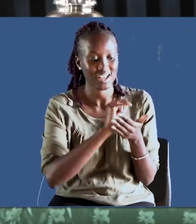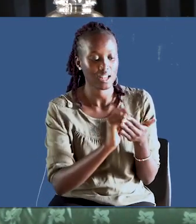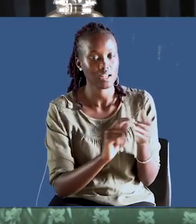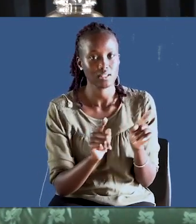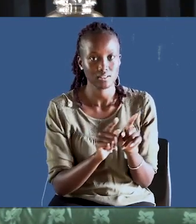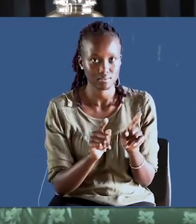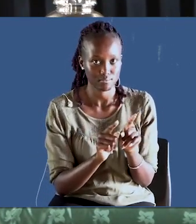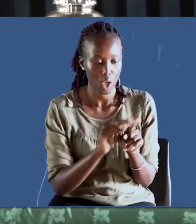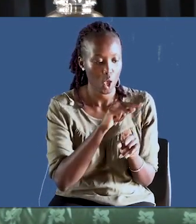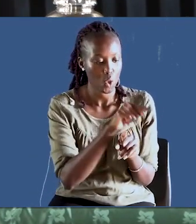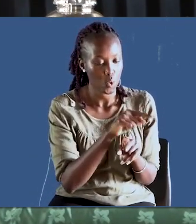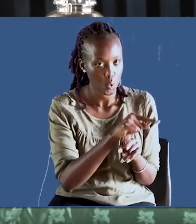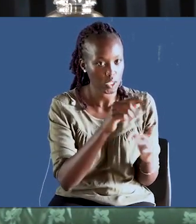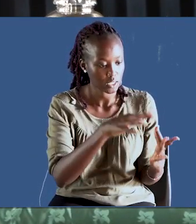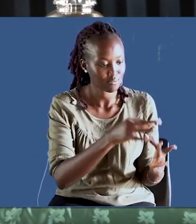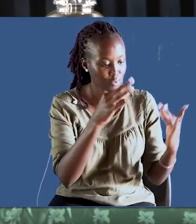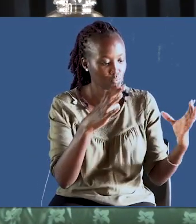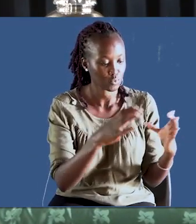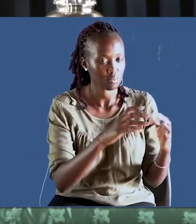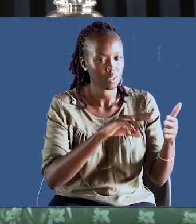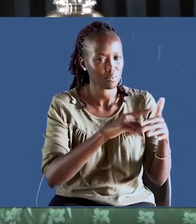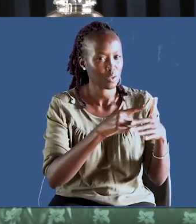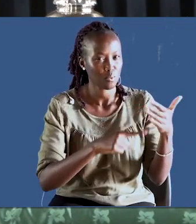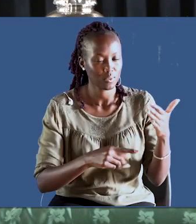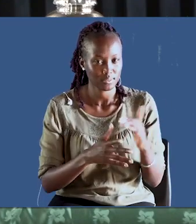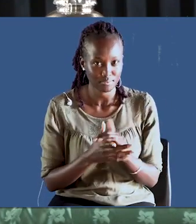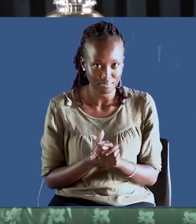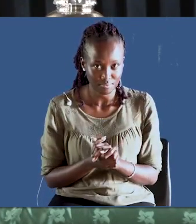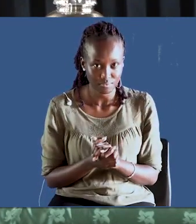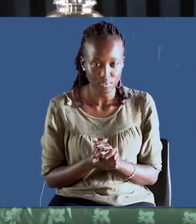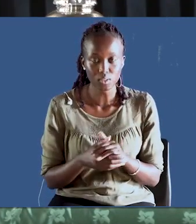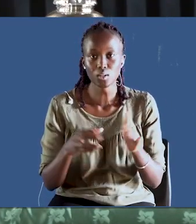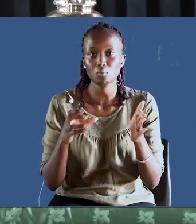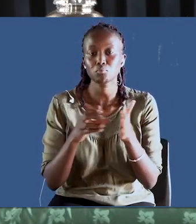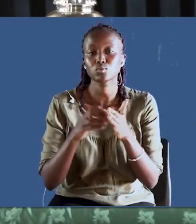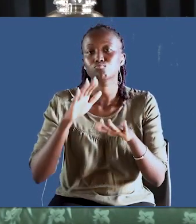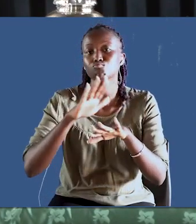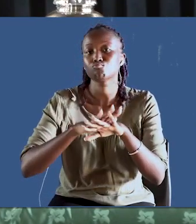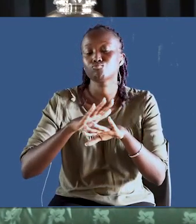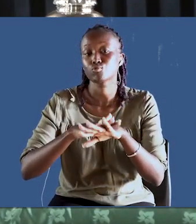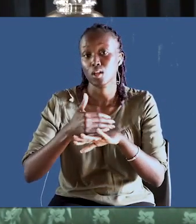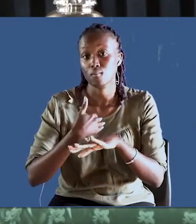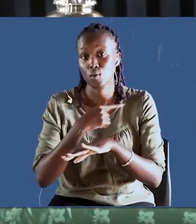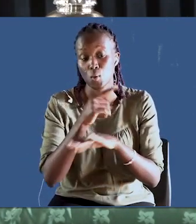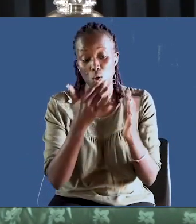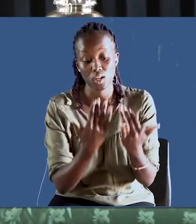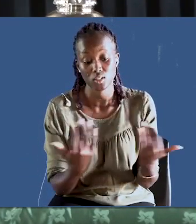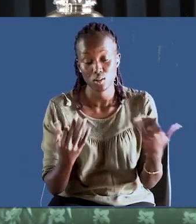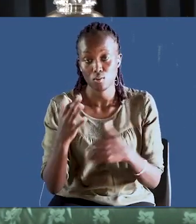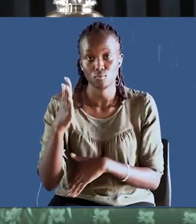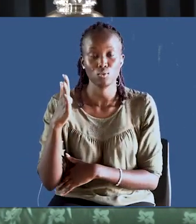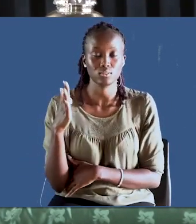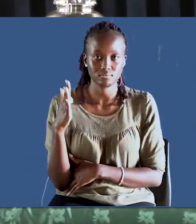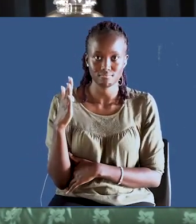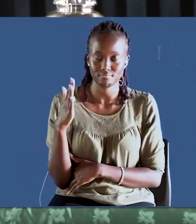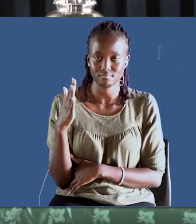me a royal priesthood, meaning we hold a distinguished position as children of God, very distinguished and